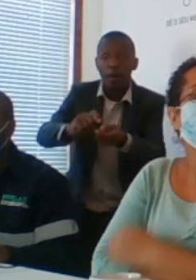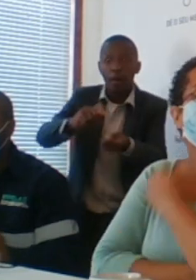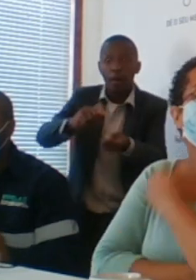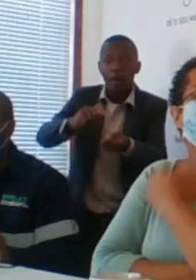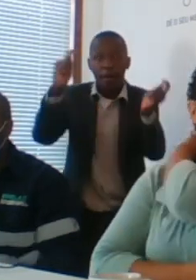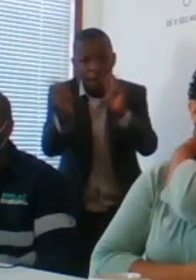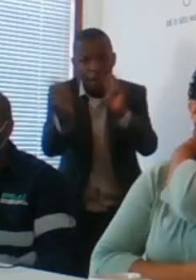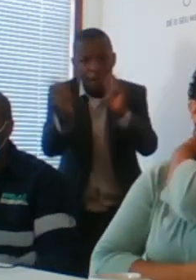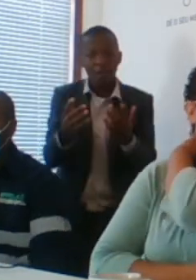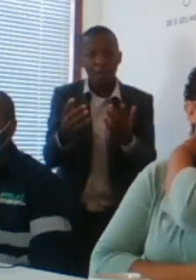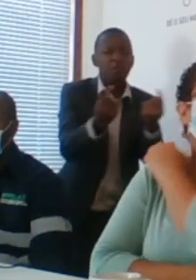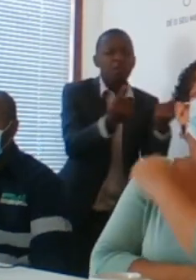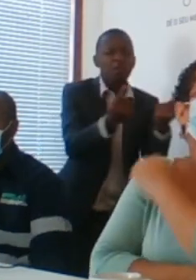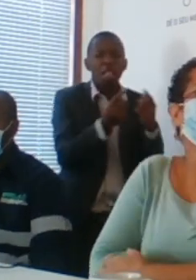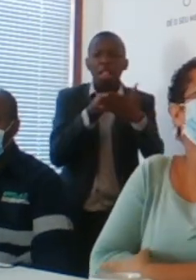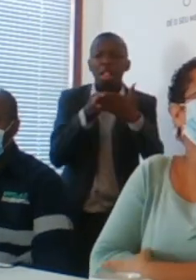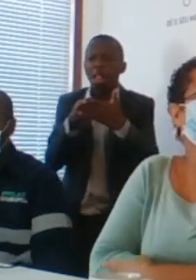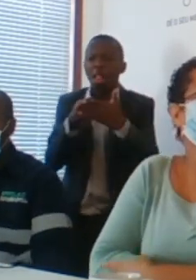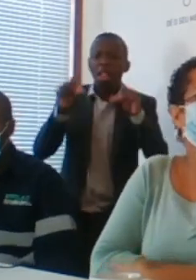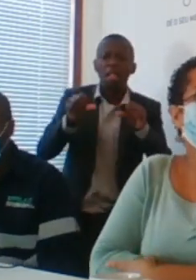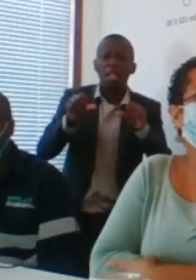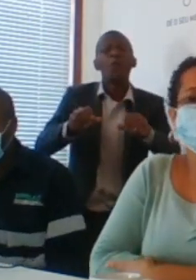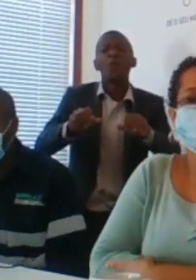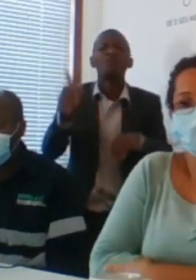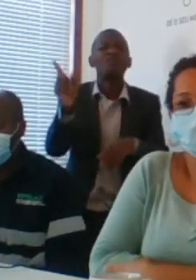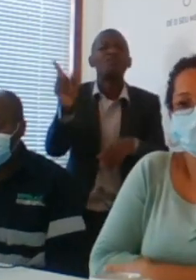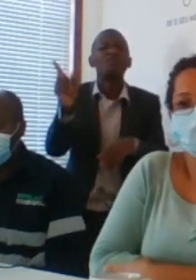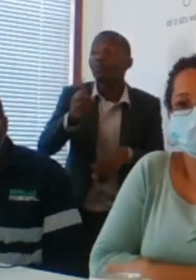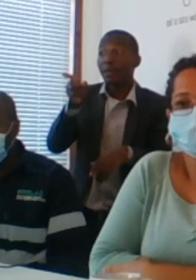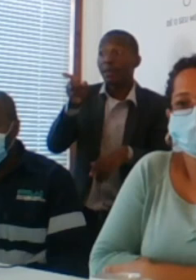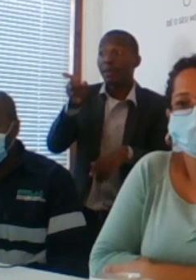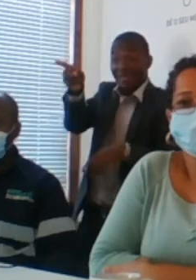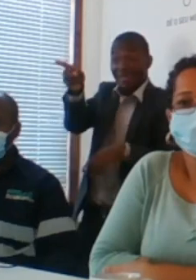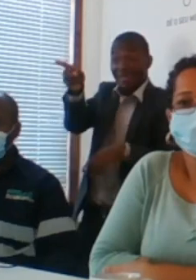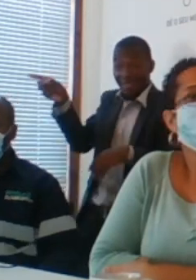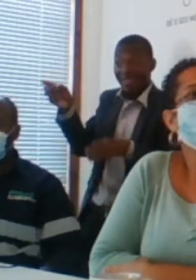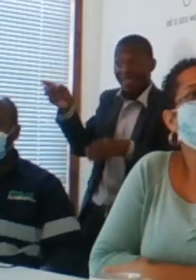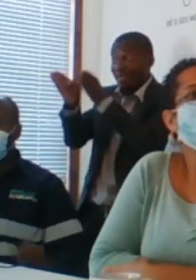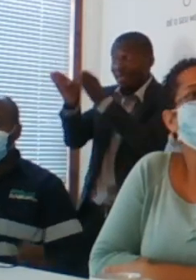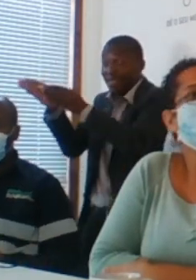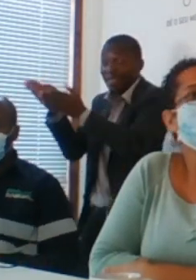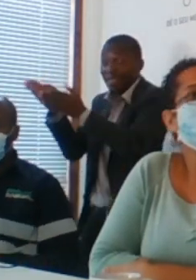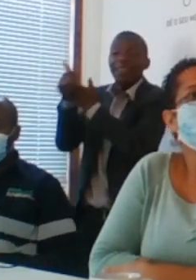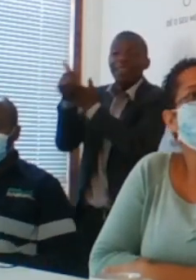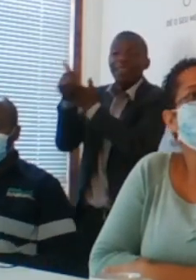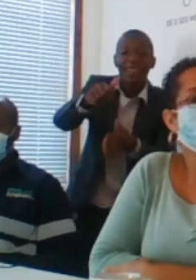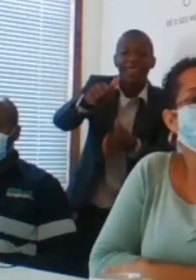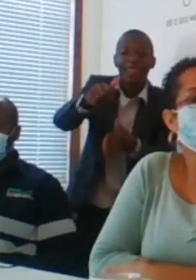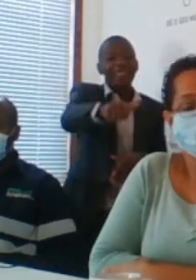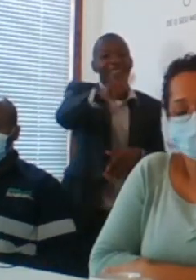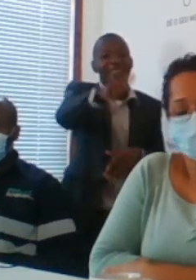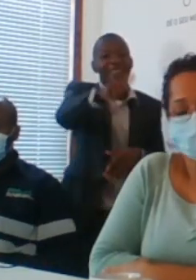of situation in Mozambique, particularly in Maputo and in my society, our community.